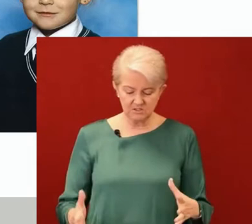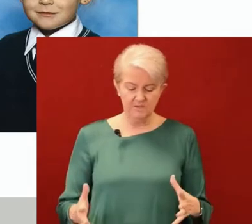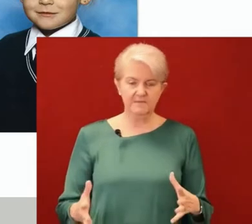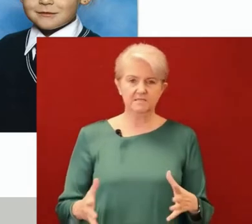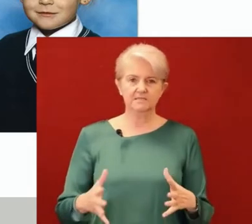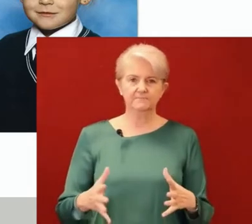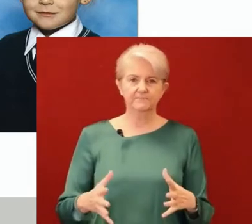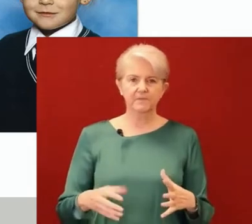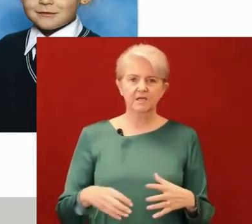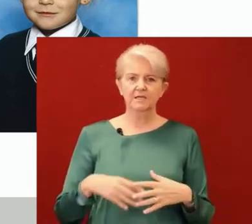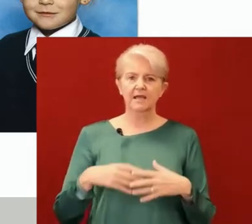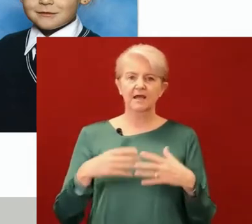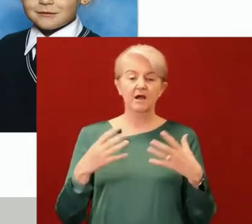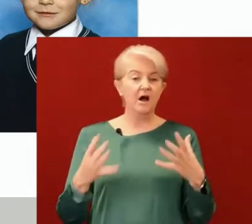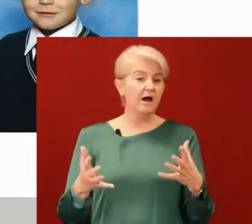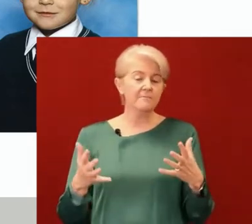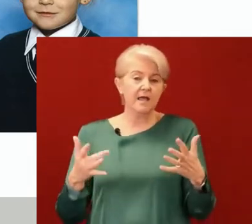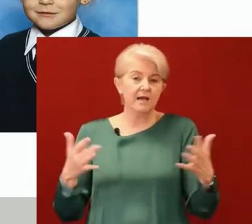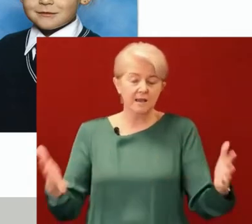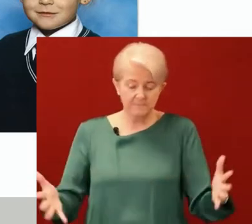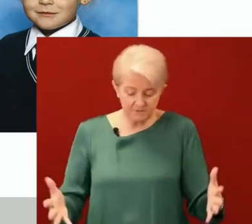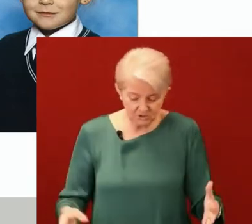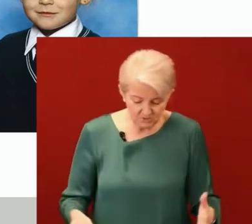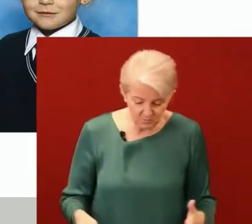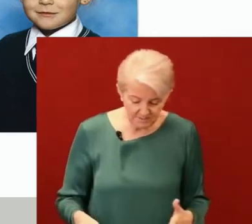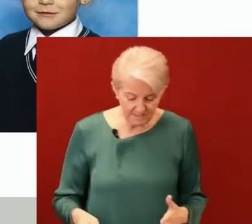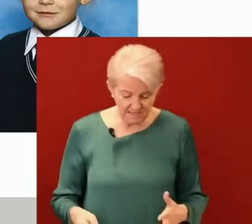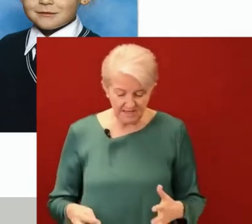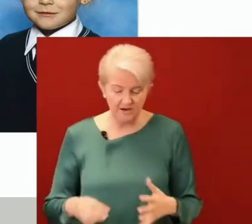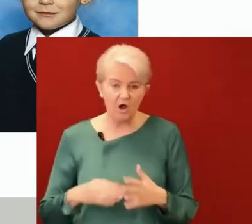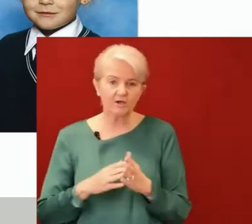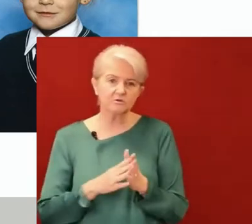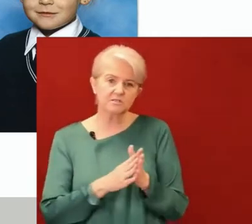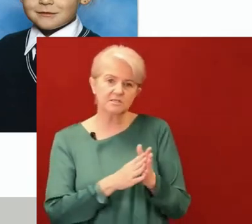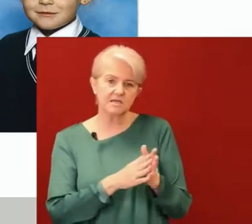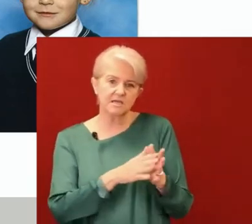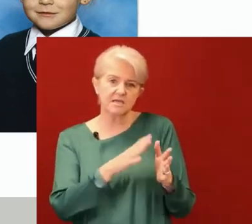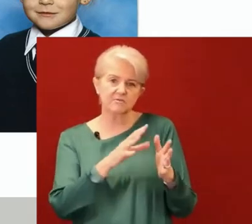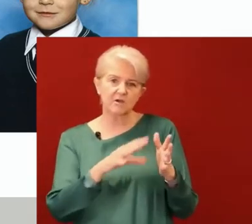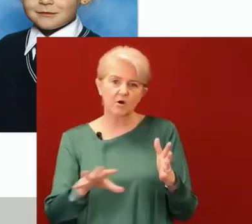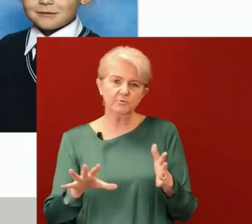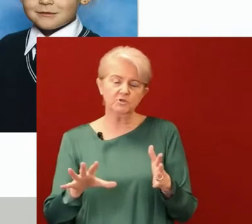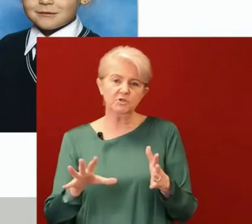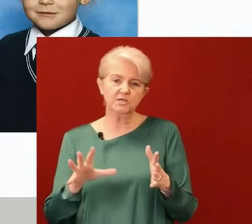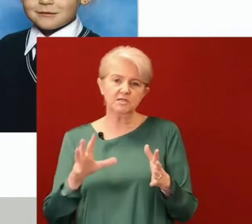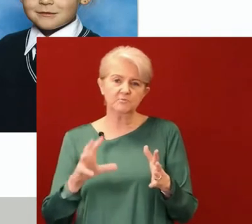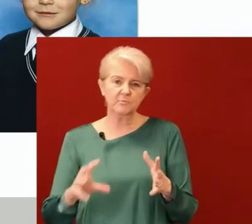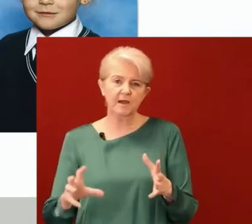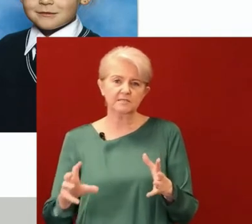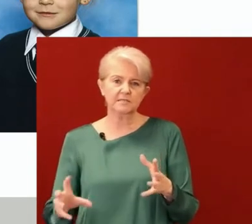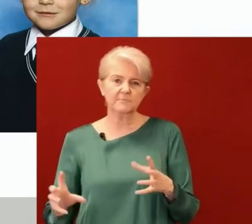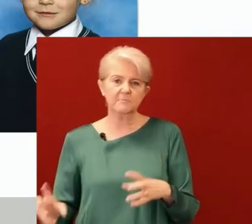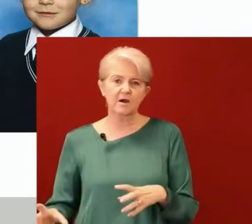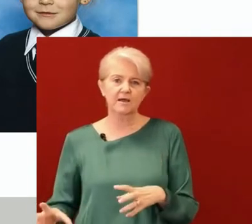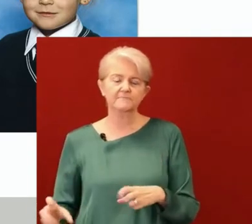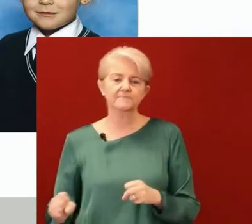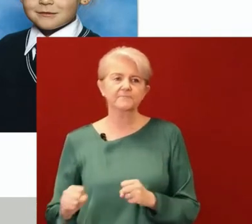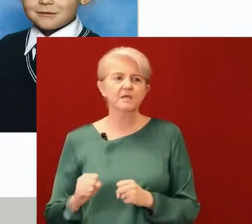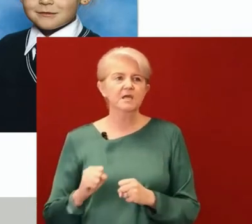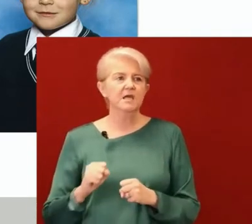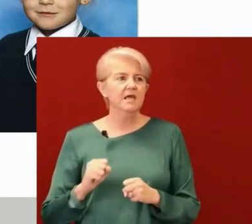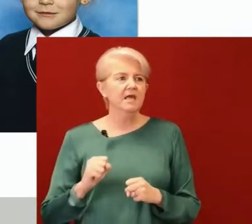the excitement. Now, I'm an ambitious woman, and I could see that opportunities were passing me